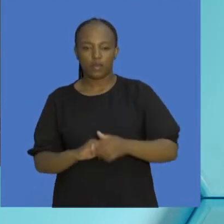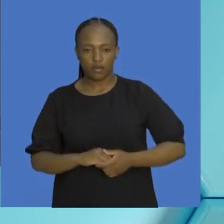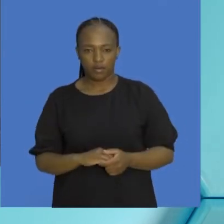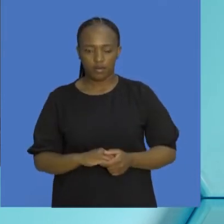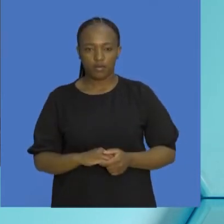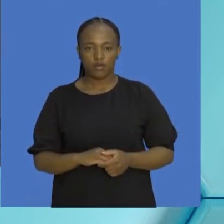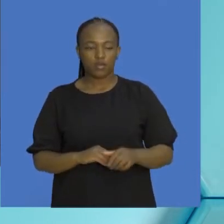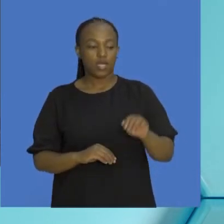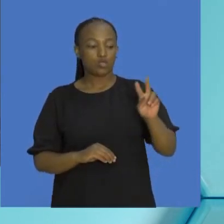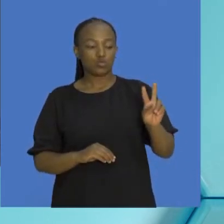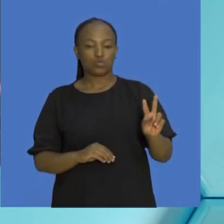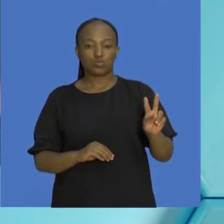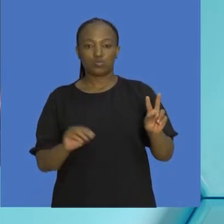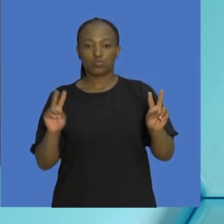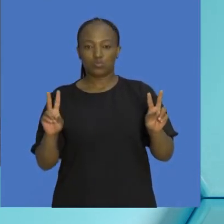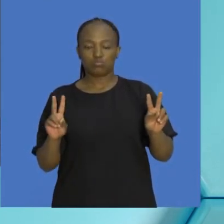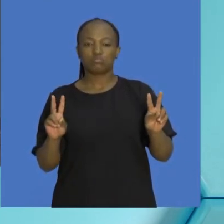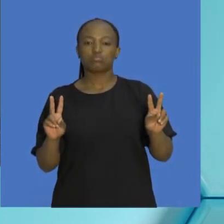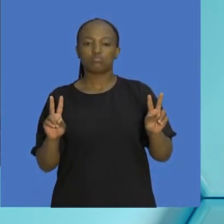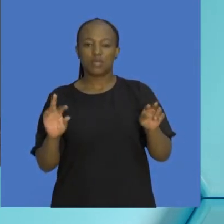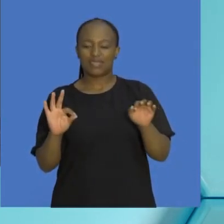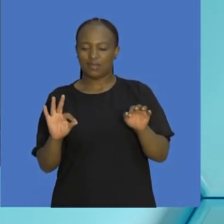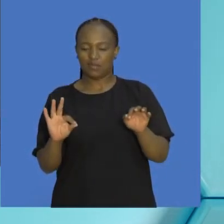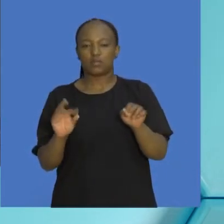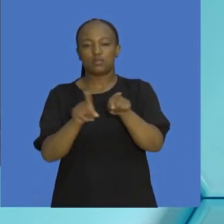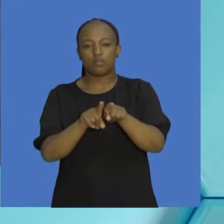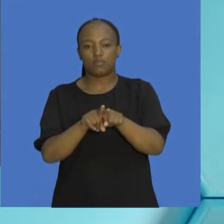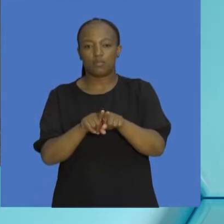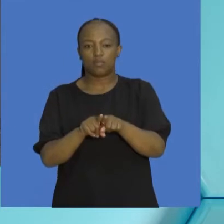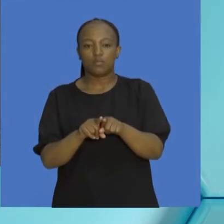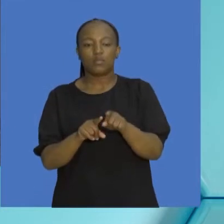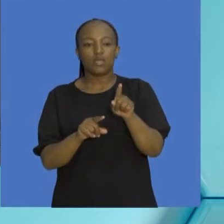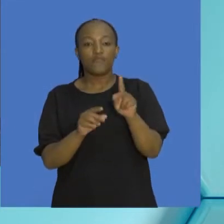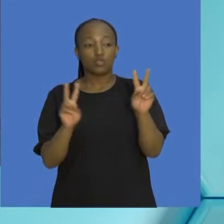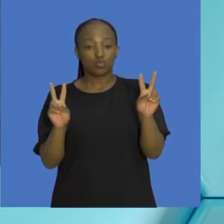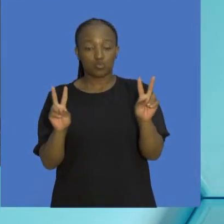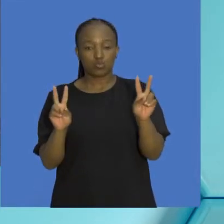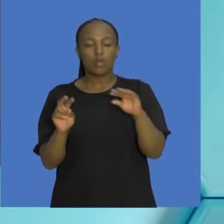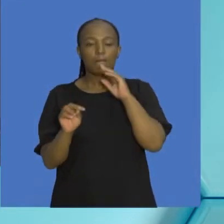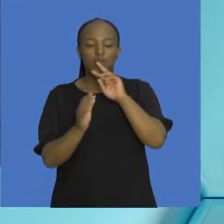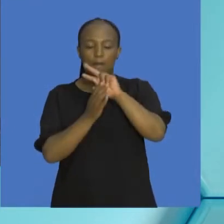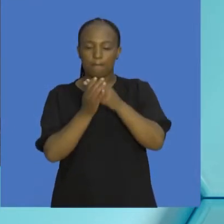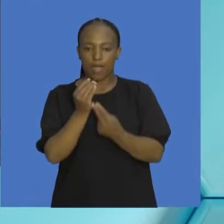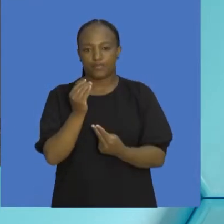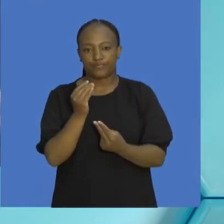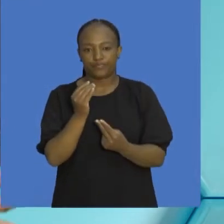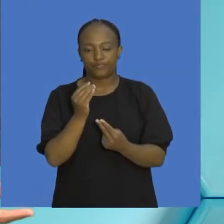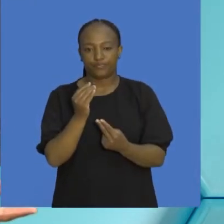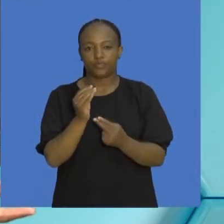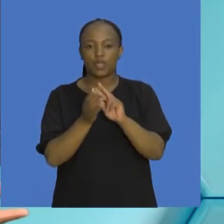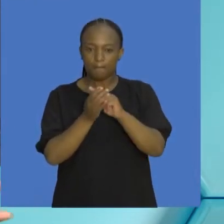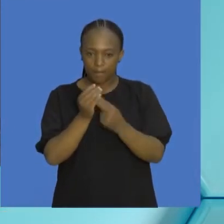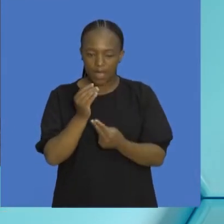3, 1? 2 and 3, they tie. So I have two modes. We'll call that